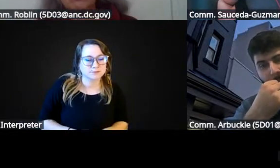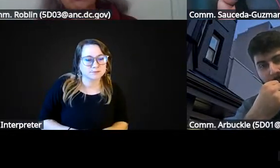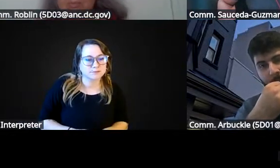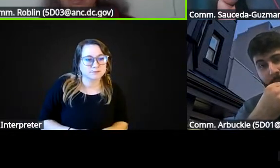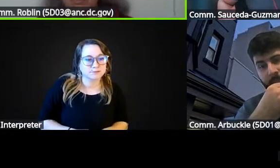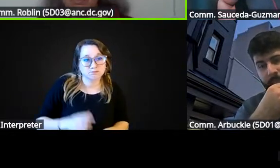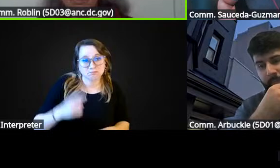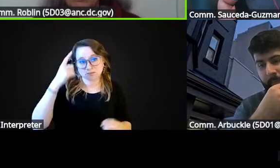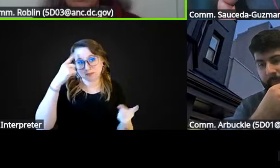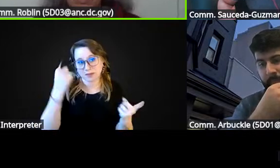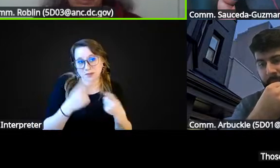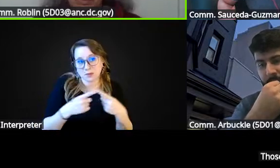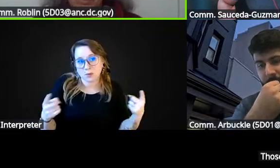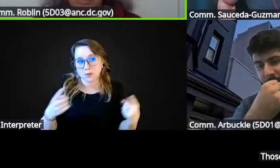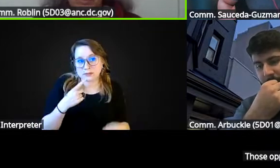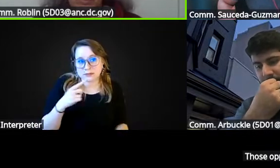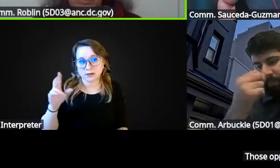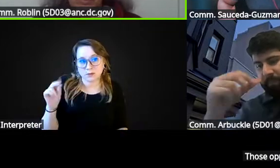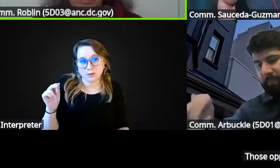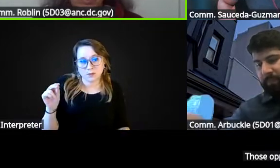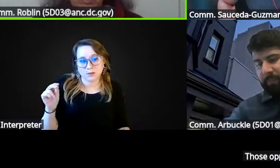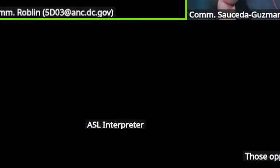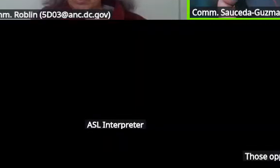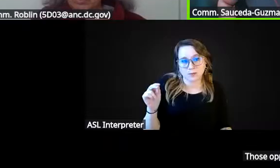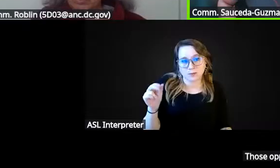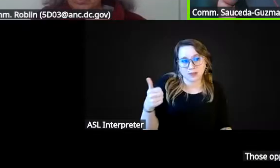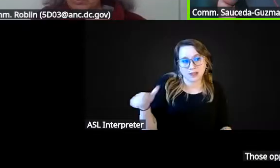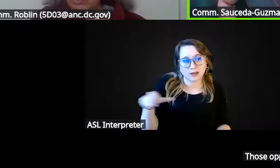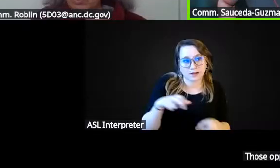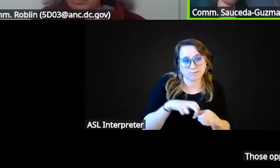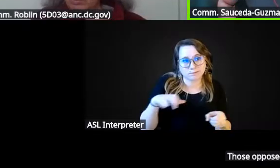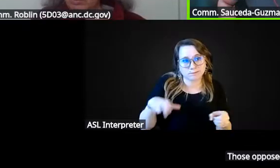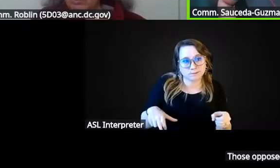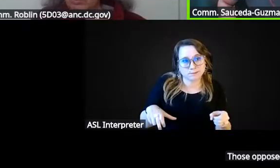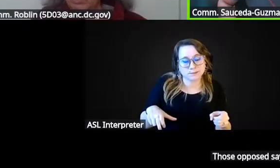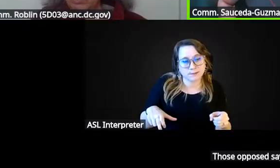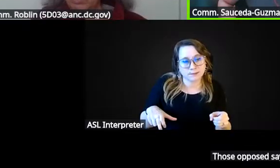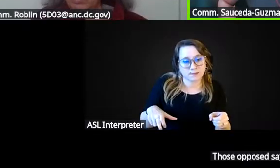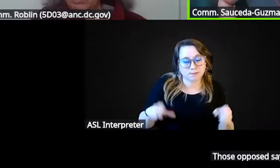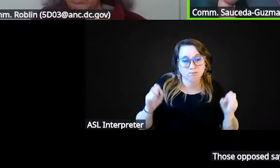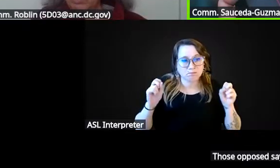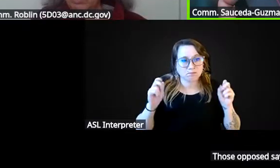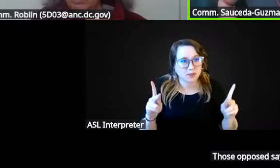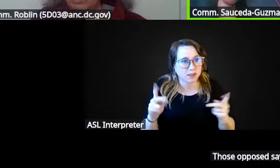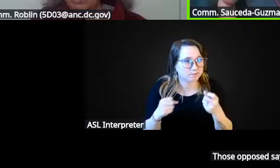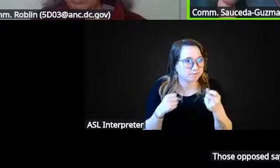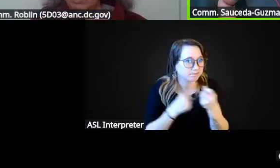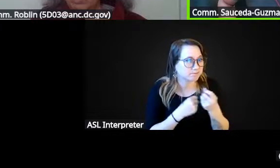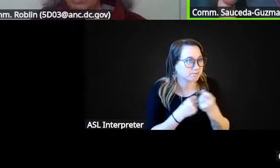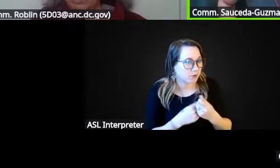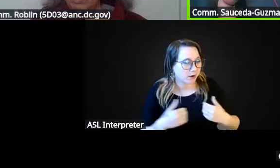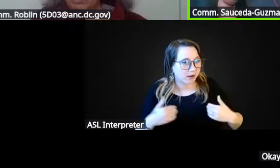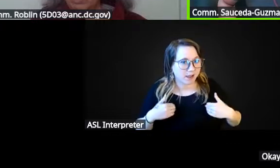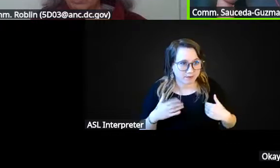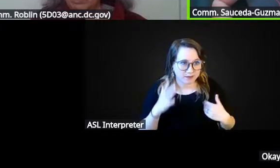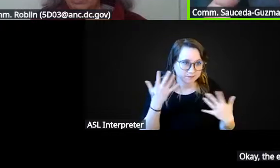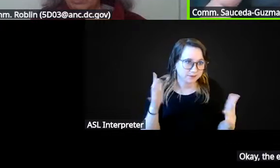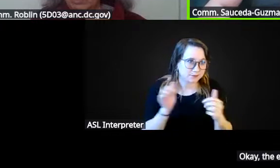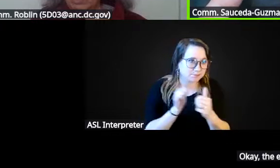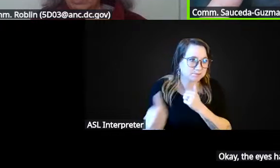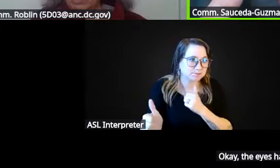Those opposed, say nay. Any abstentions? Okay, the ayes have it. Motion passes.